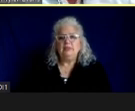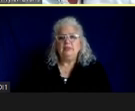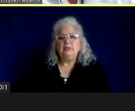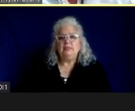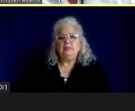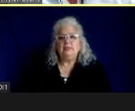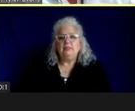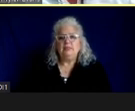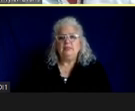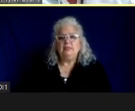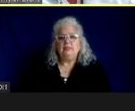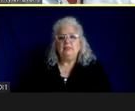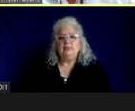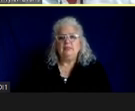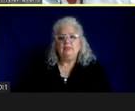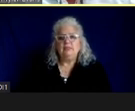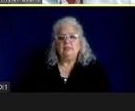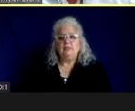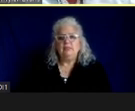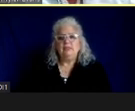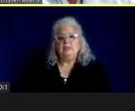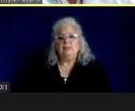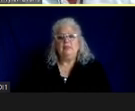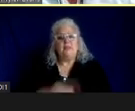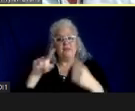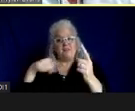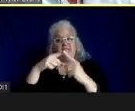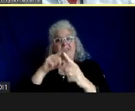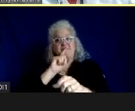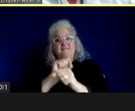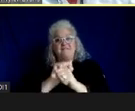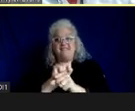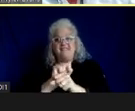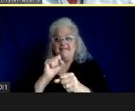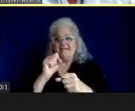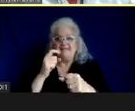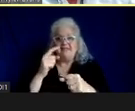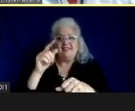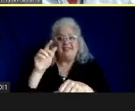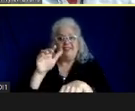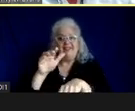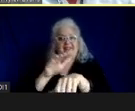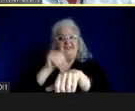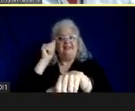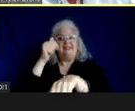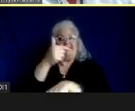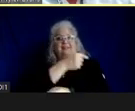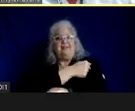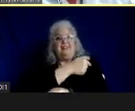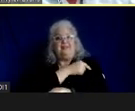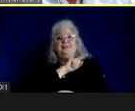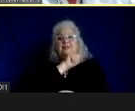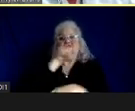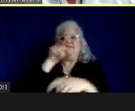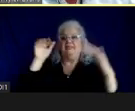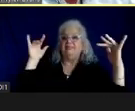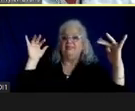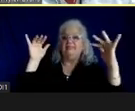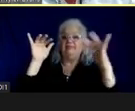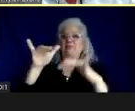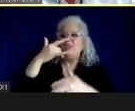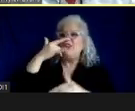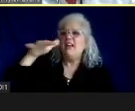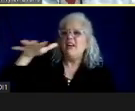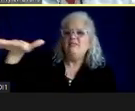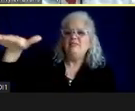visit the mass vaccination site, right? This is something that I think a lot of people are curious